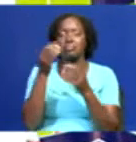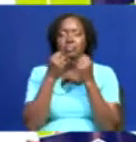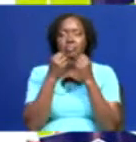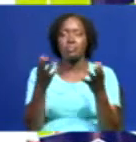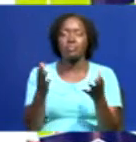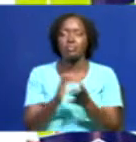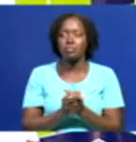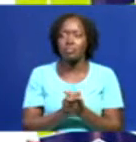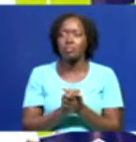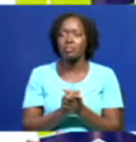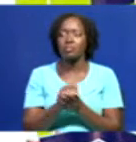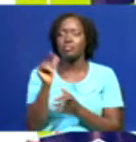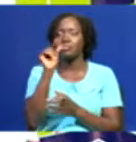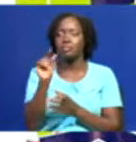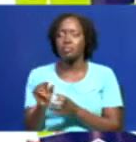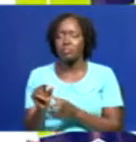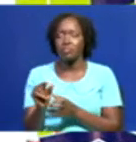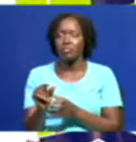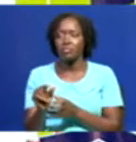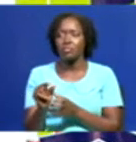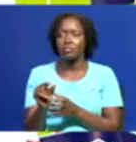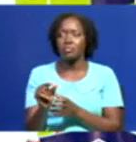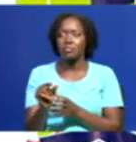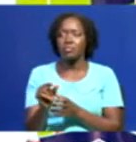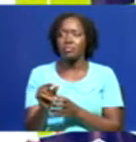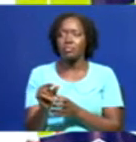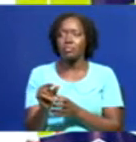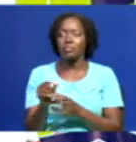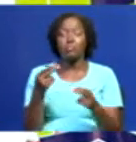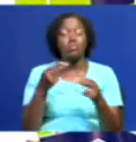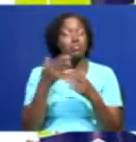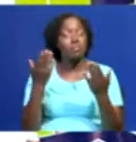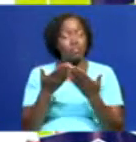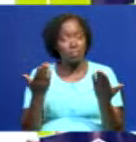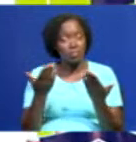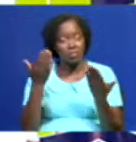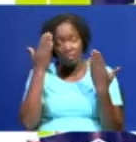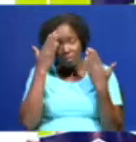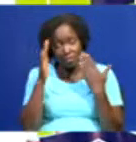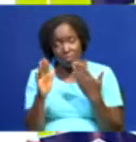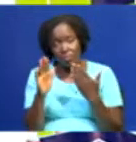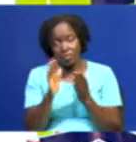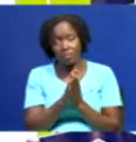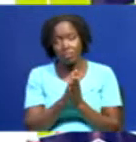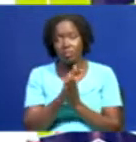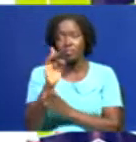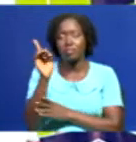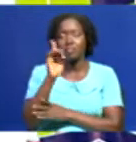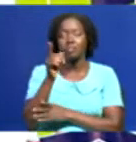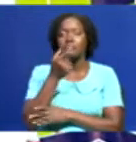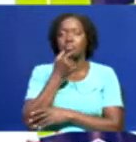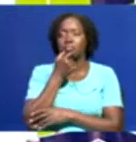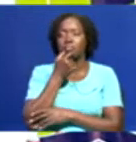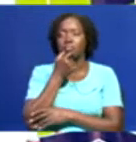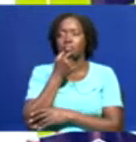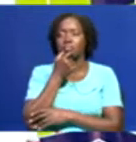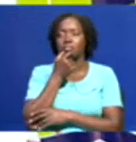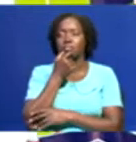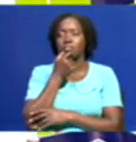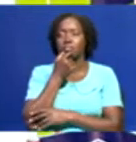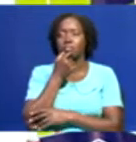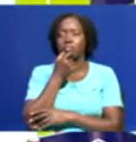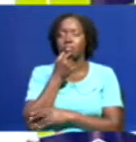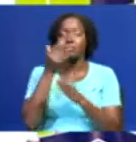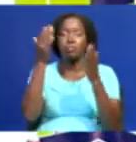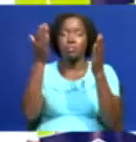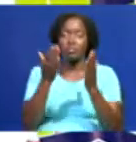Act. Region-wise, where is it higher in terms of awareness? Nairobi and Nyanza had, and of course